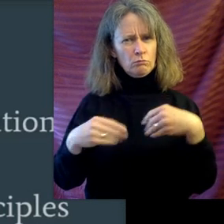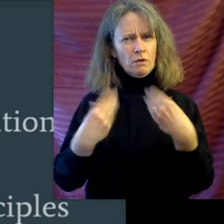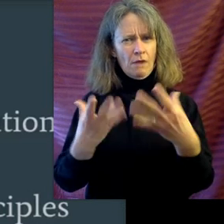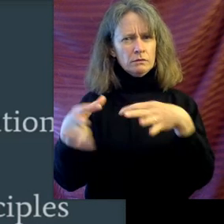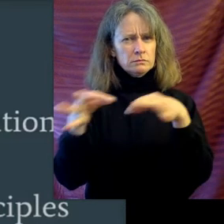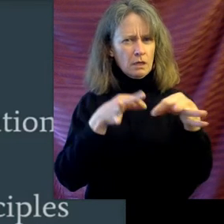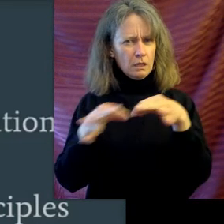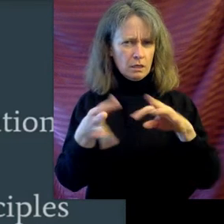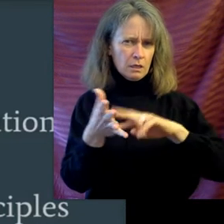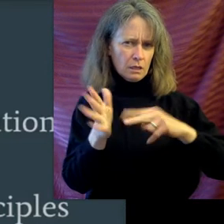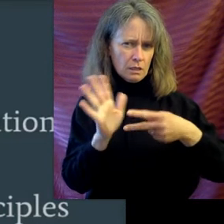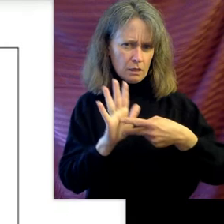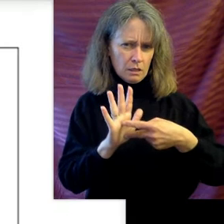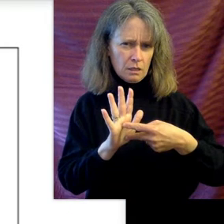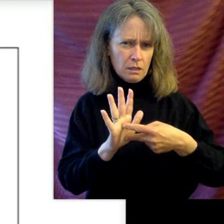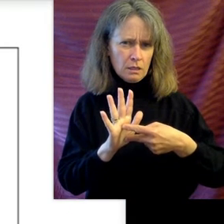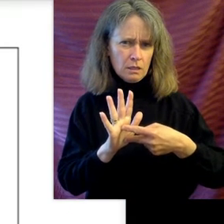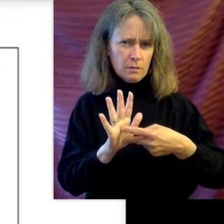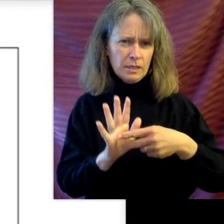what